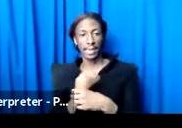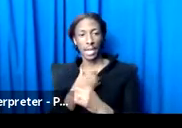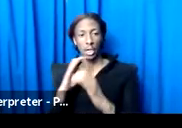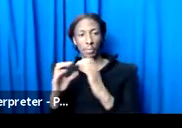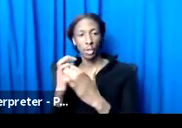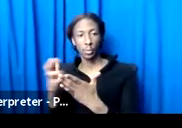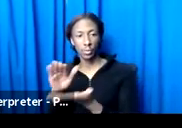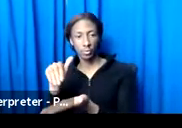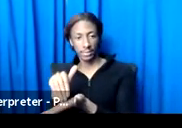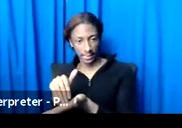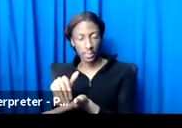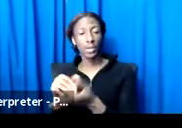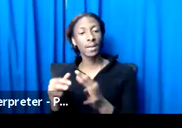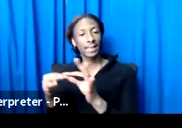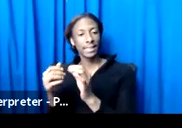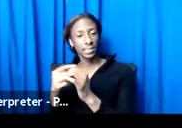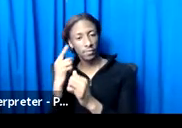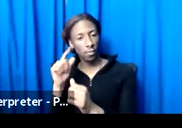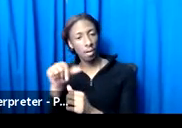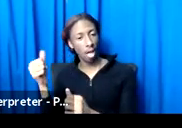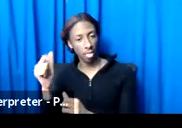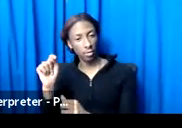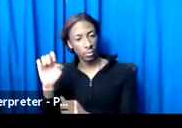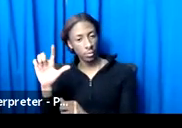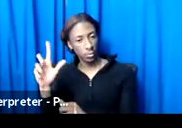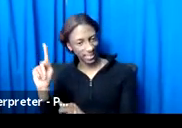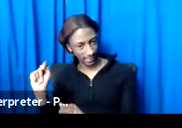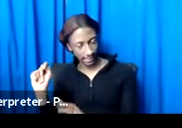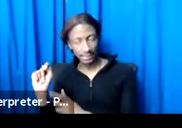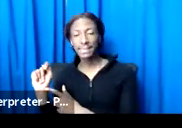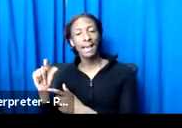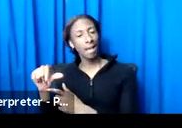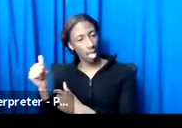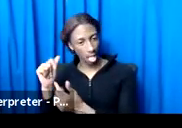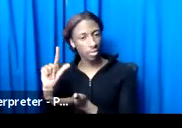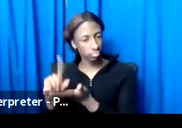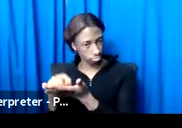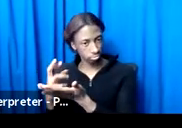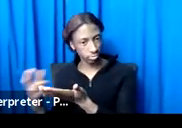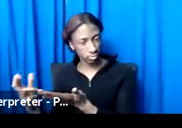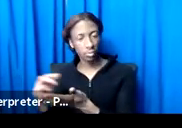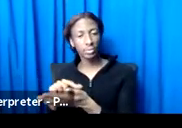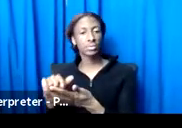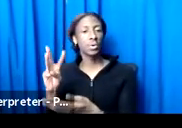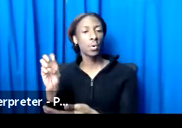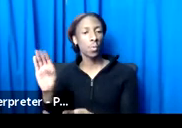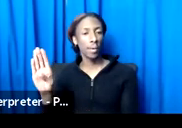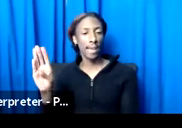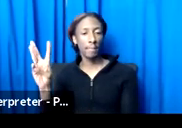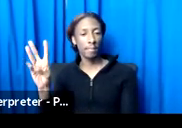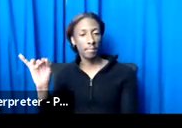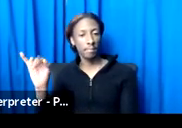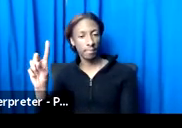links to additional toolkits for additional audiences. We have additional print resources. We have web widgets, which are just